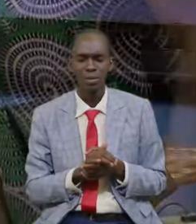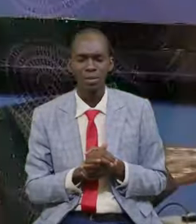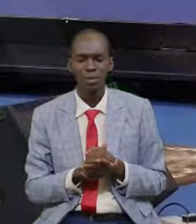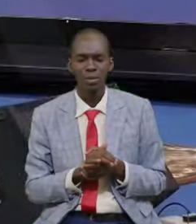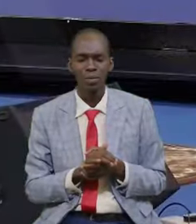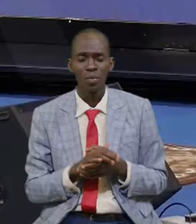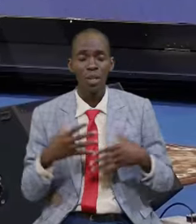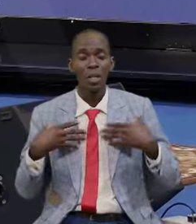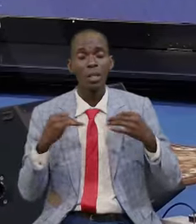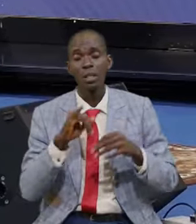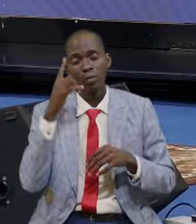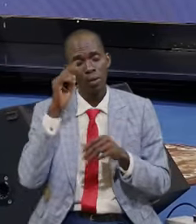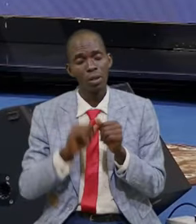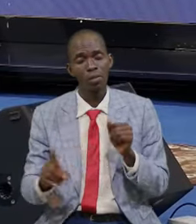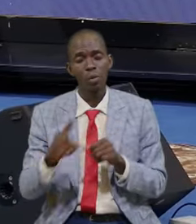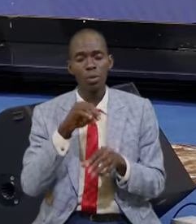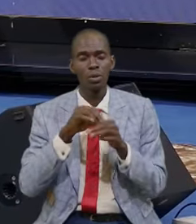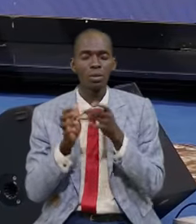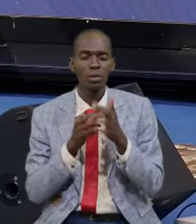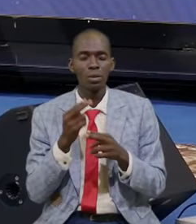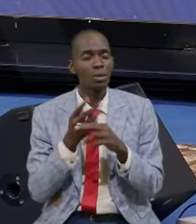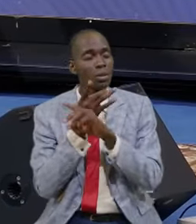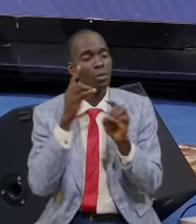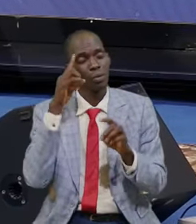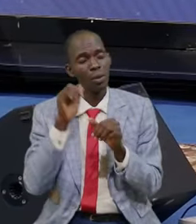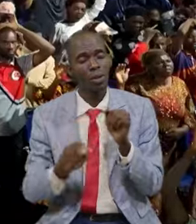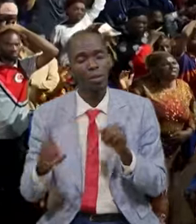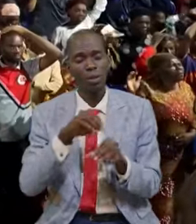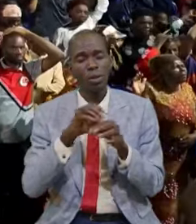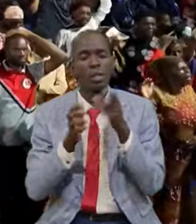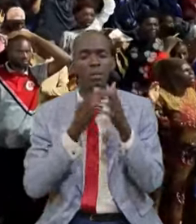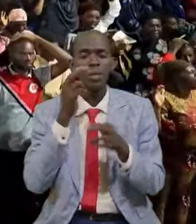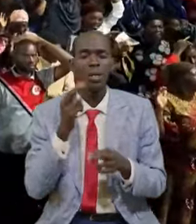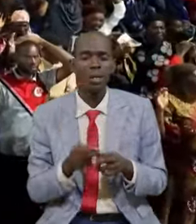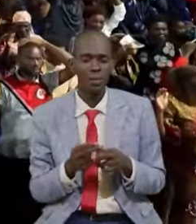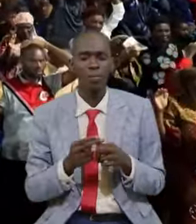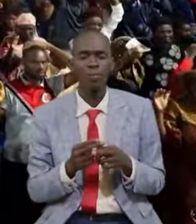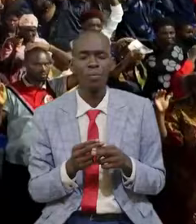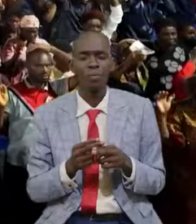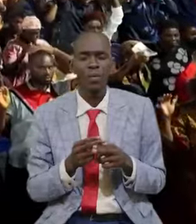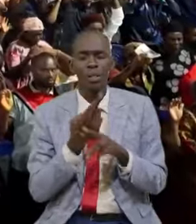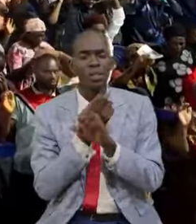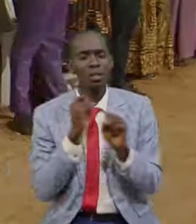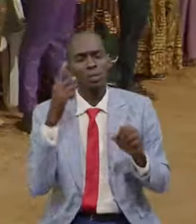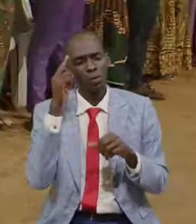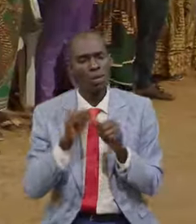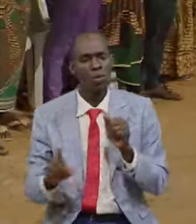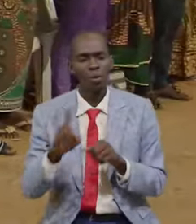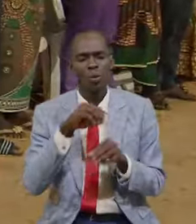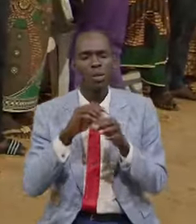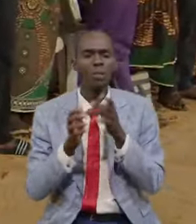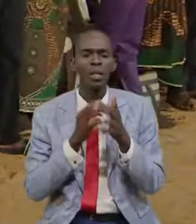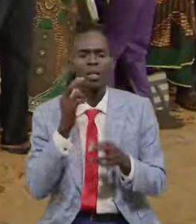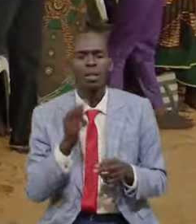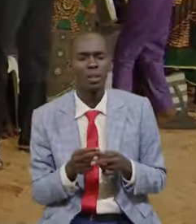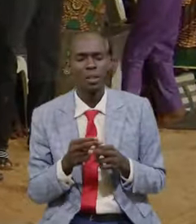Healing for everyone. Deliverance for everyone. Redemption for everyone. And